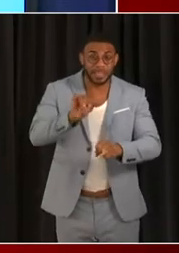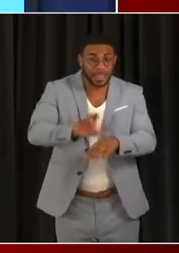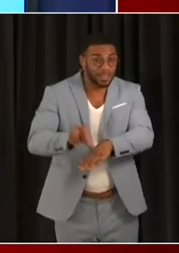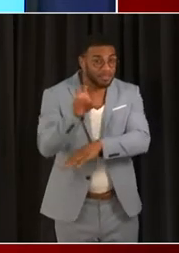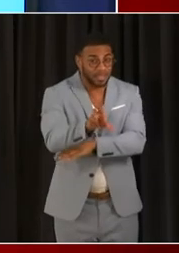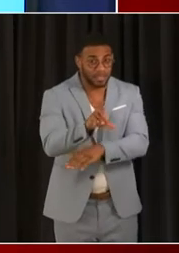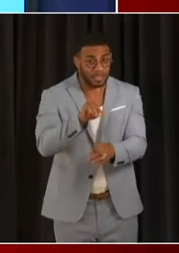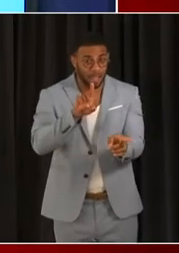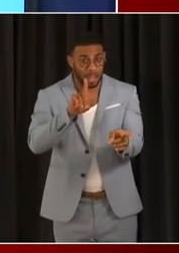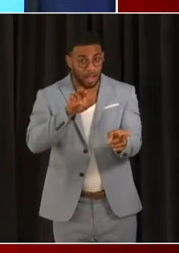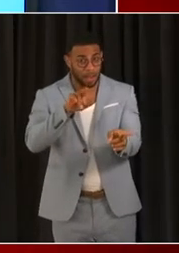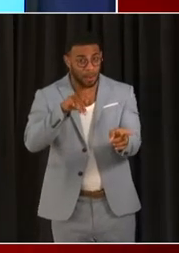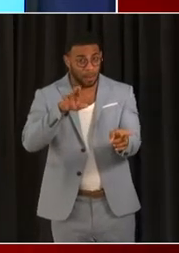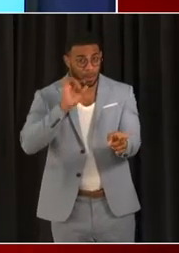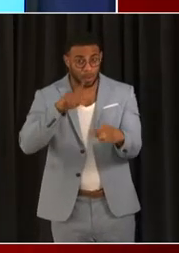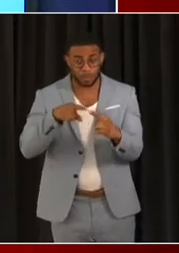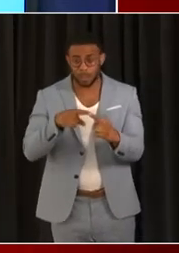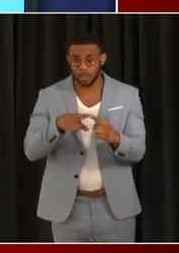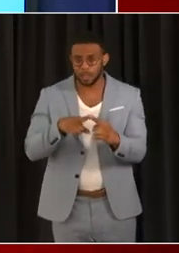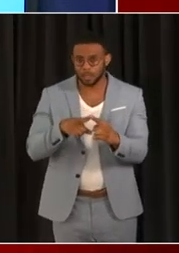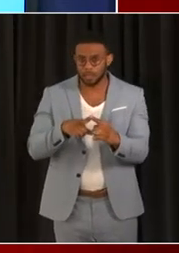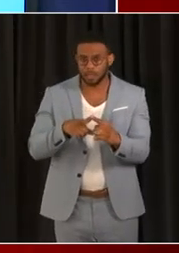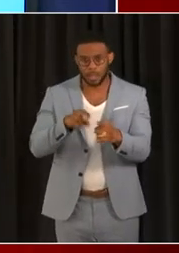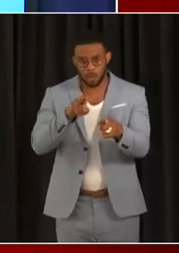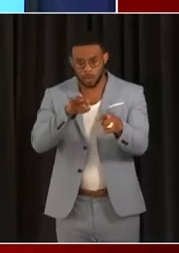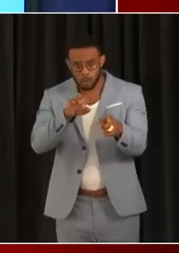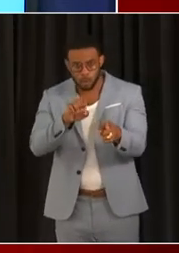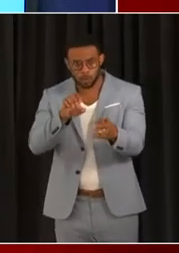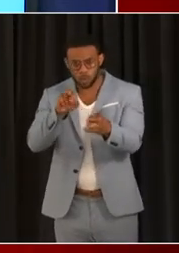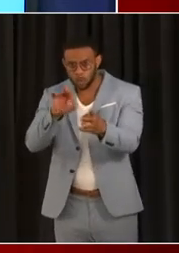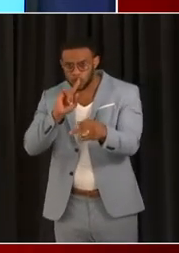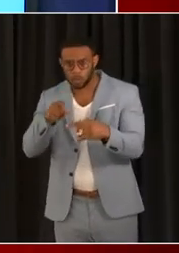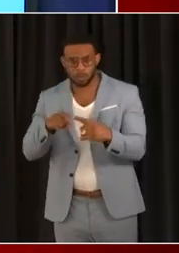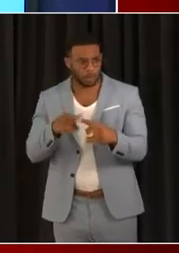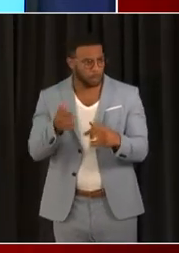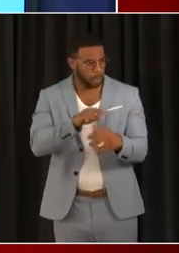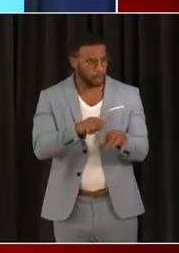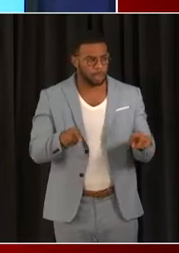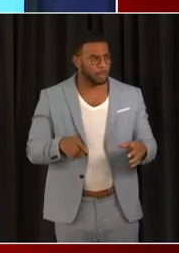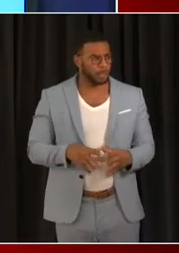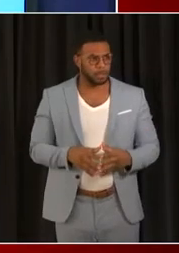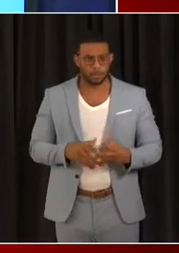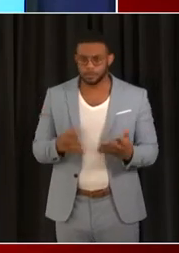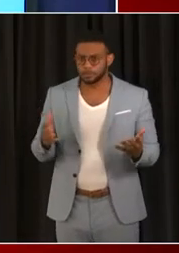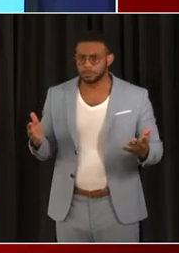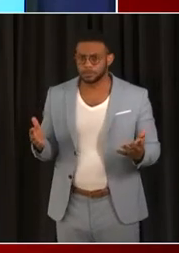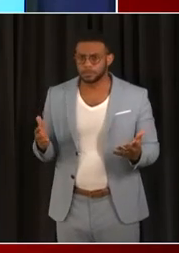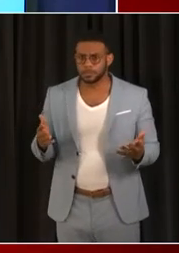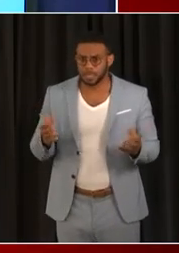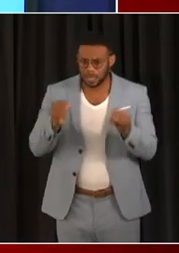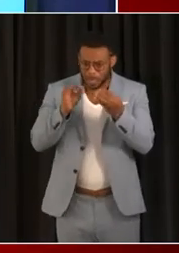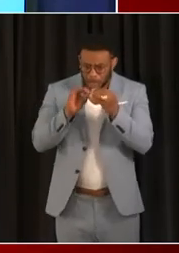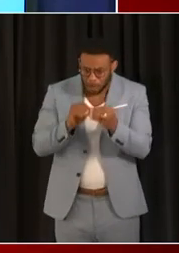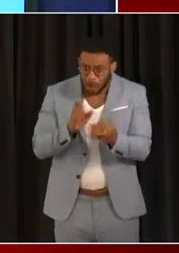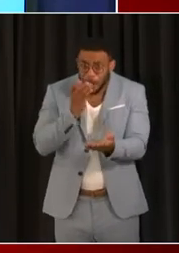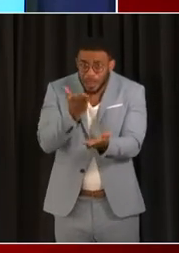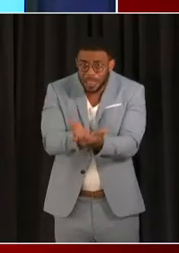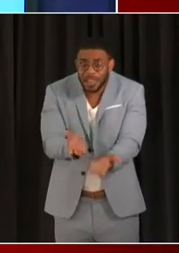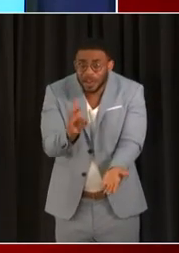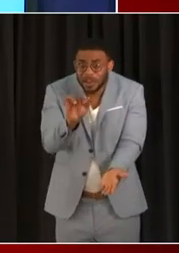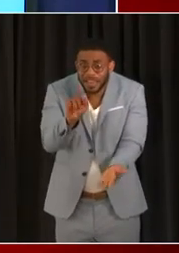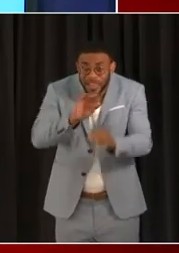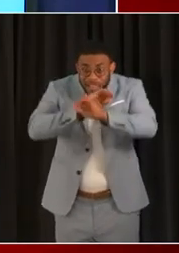making that investment that Dr. Perry just talked about, and that Rosie and Corey talked about, and others. The numbers are